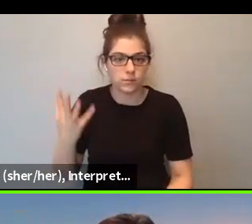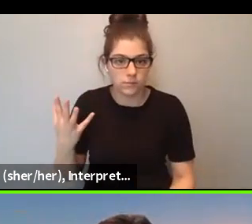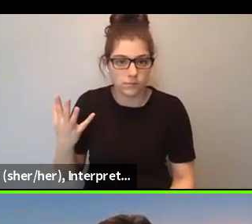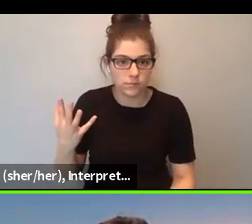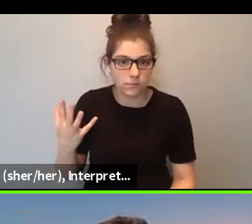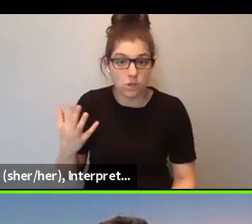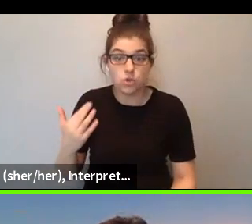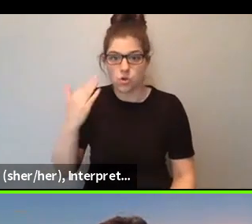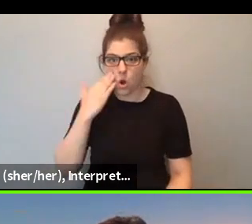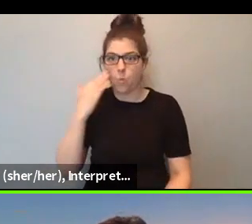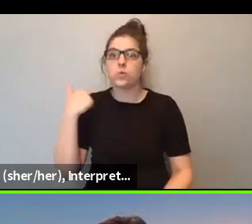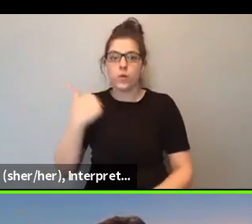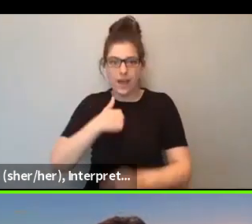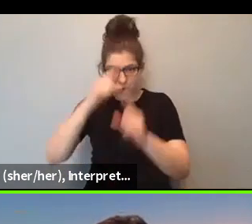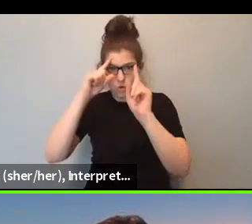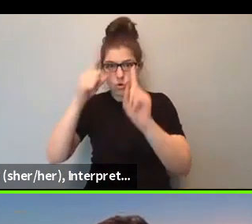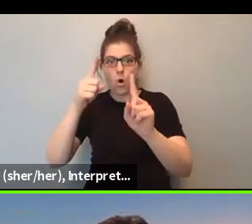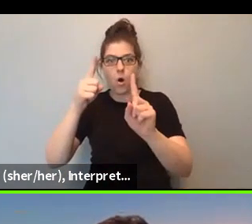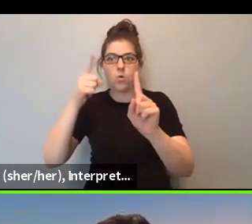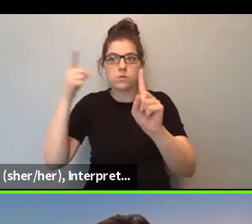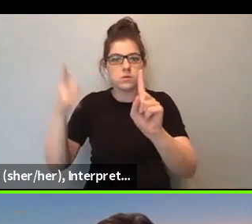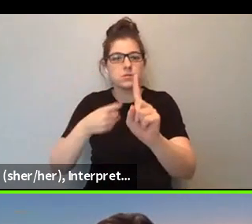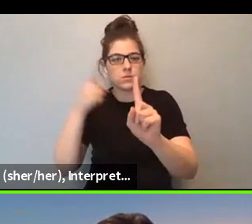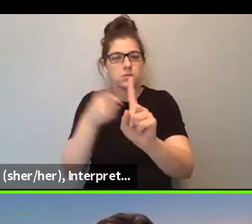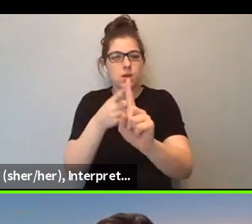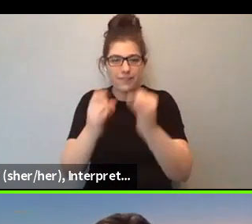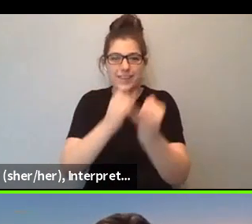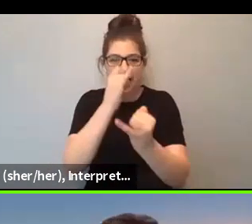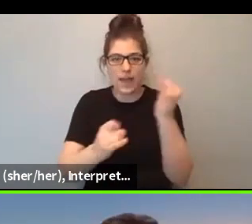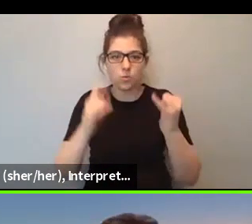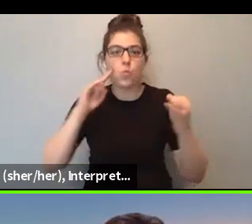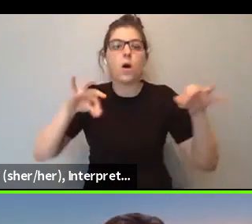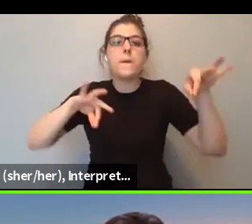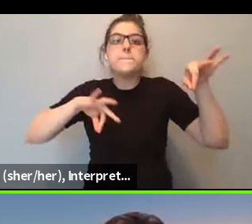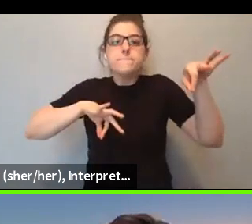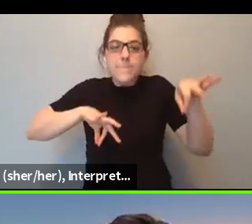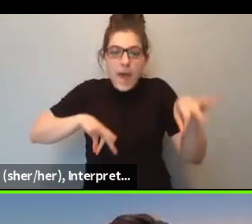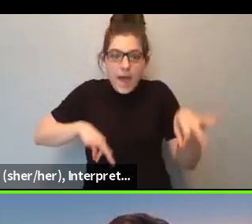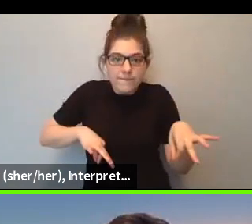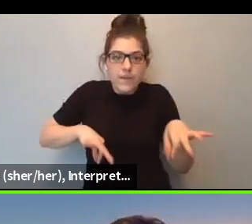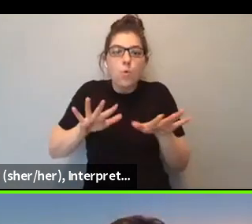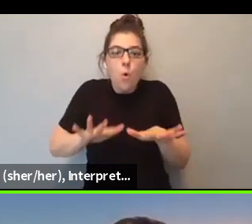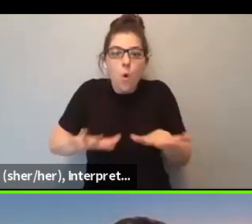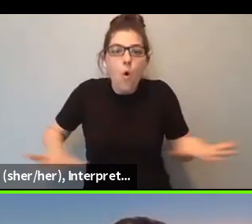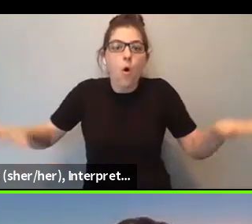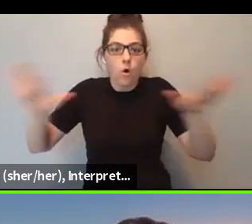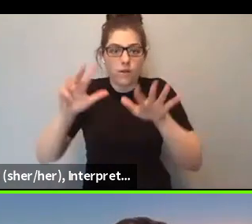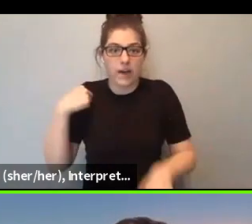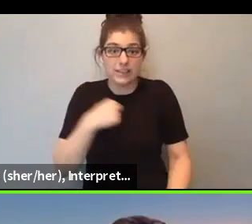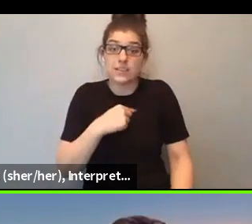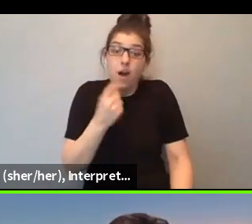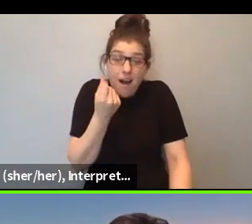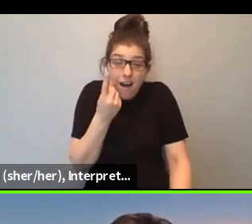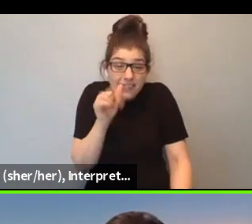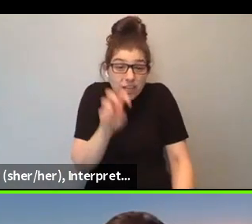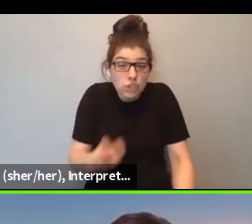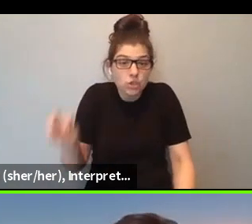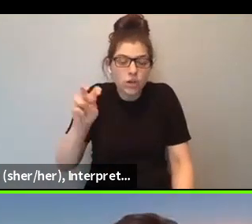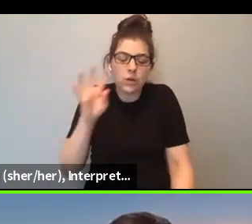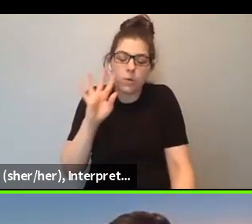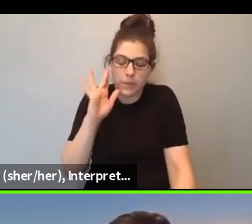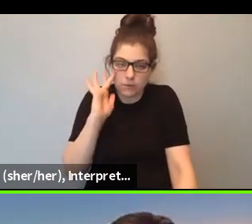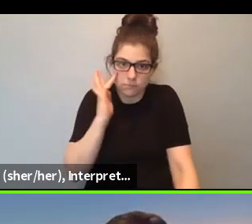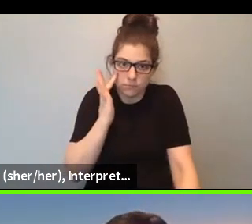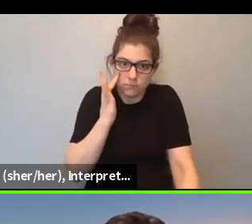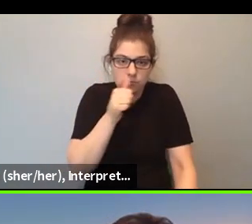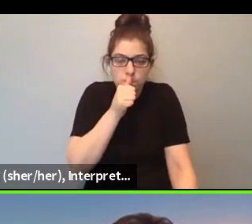an end game that is in the end hopefully going to be beneficial to all of us. I think it's going to be very painful. I think it's going to mean people have to talk to people they don't want to talk